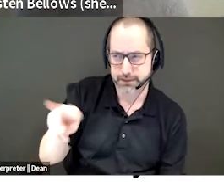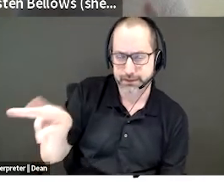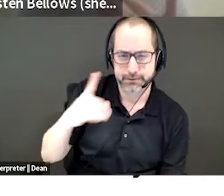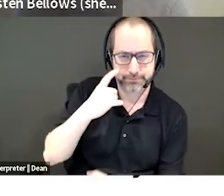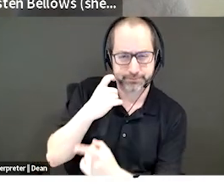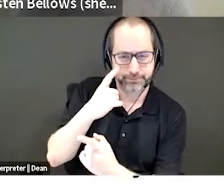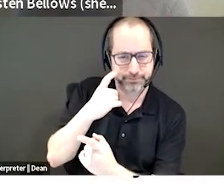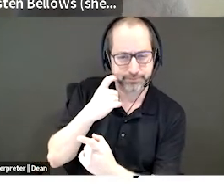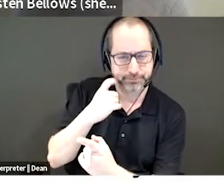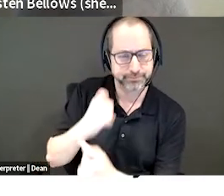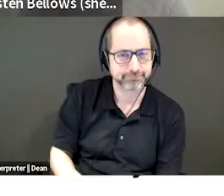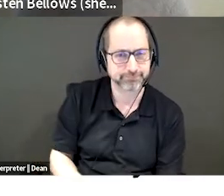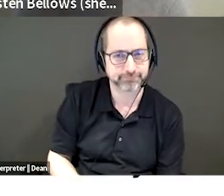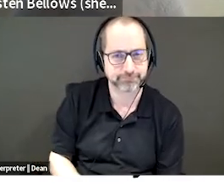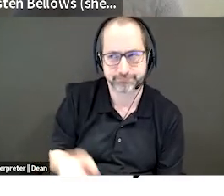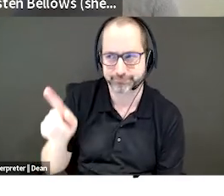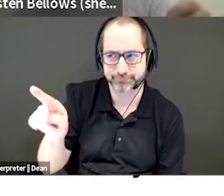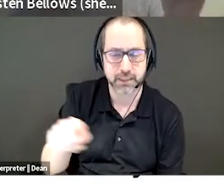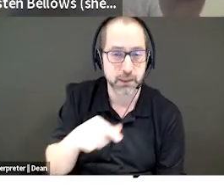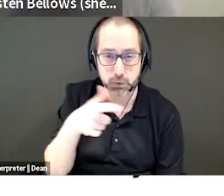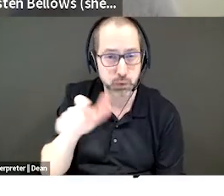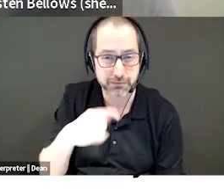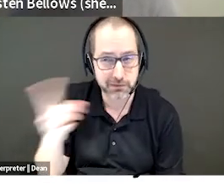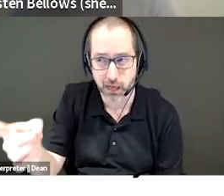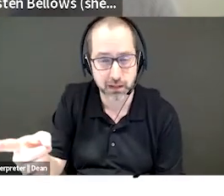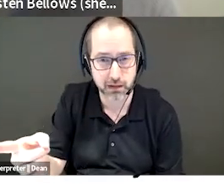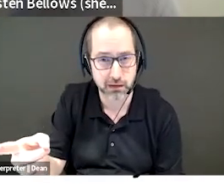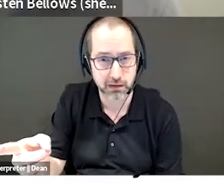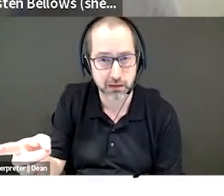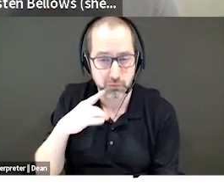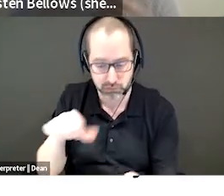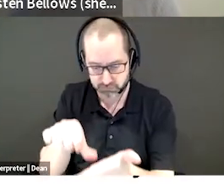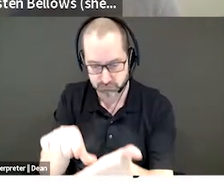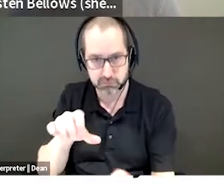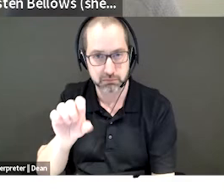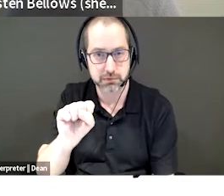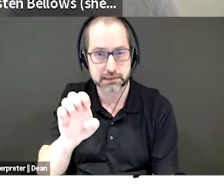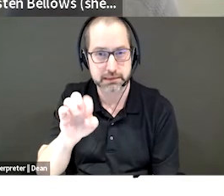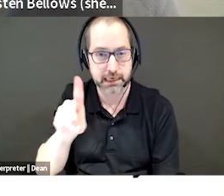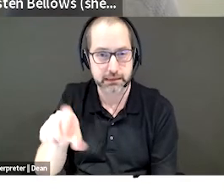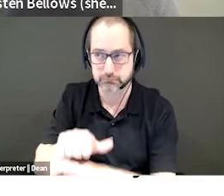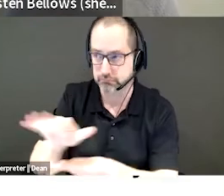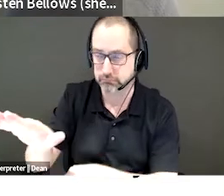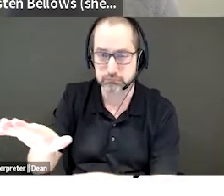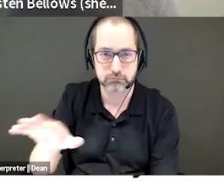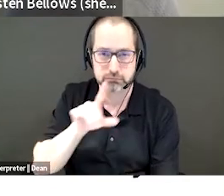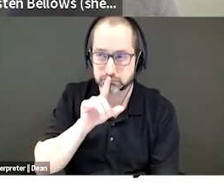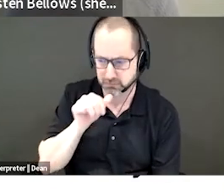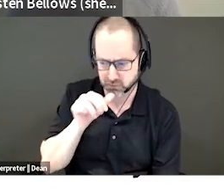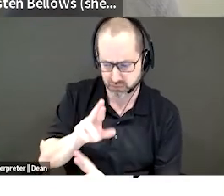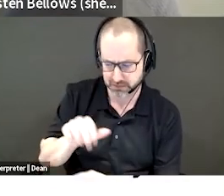tell someone that information about you in order for you to be able to hit send on your application if you're not ready to give them that